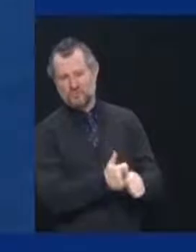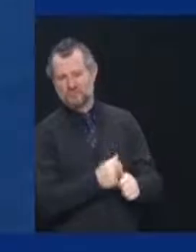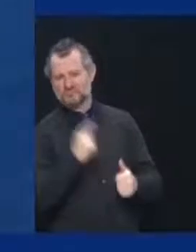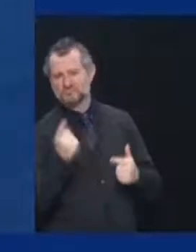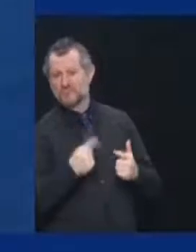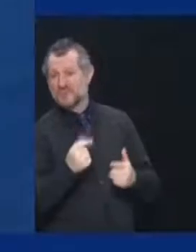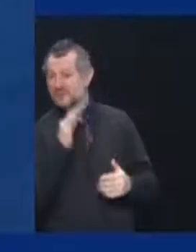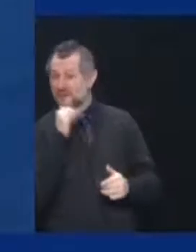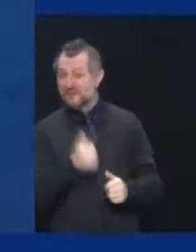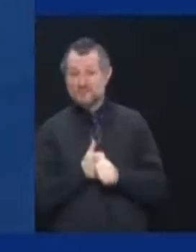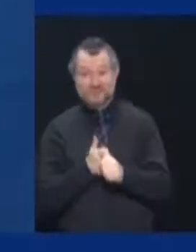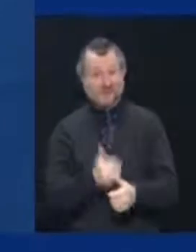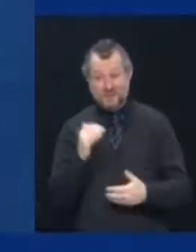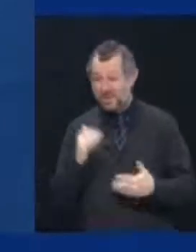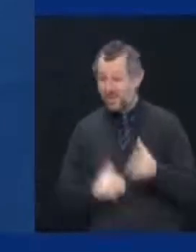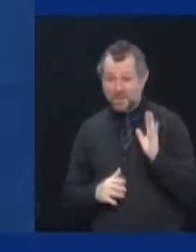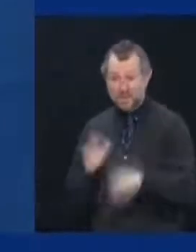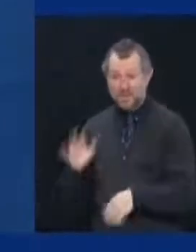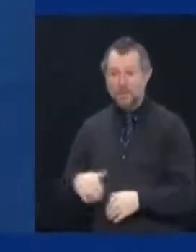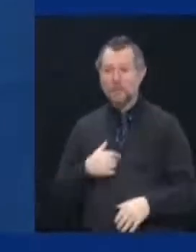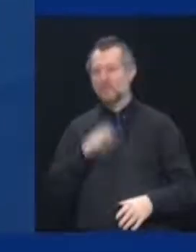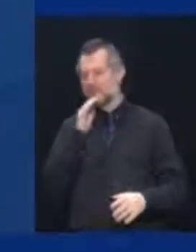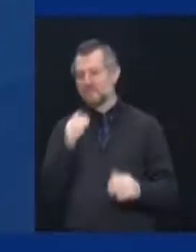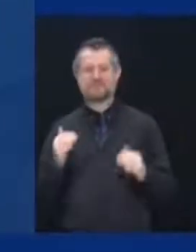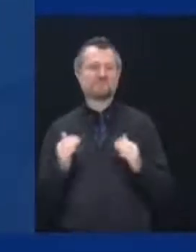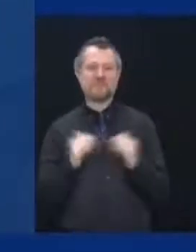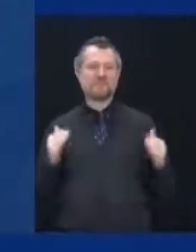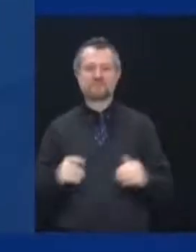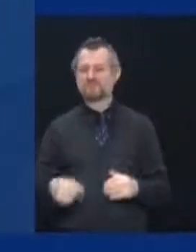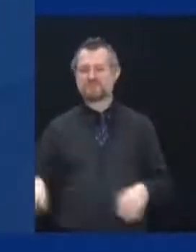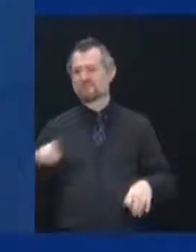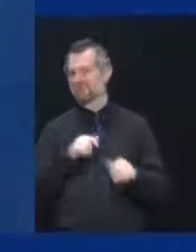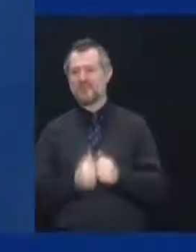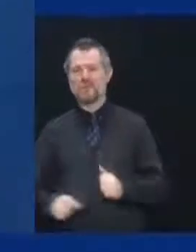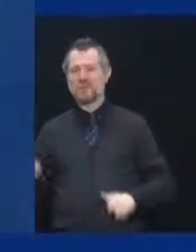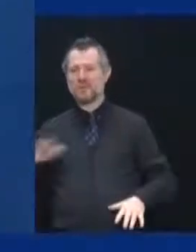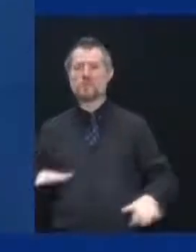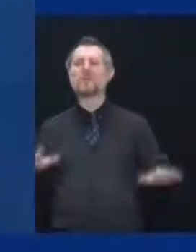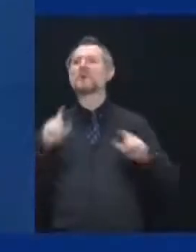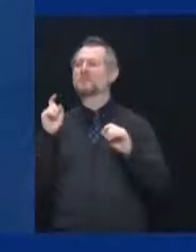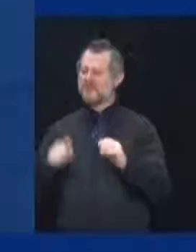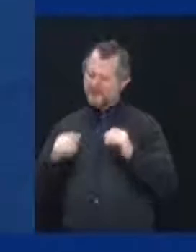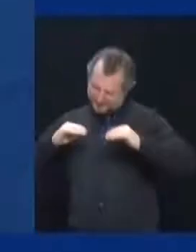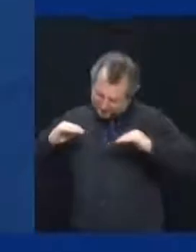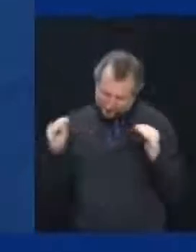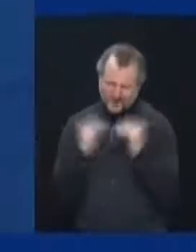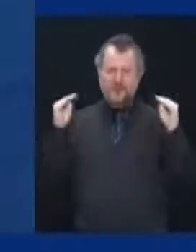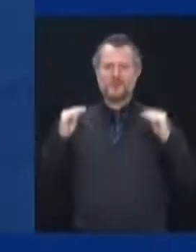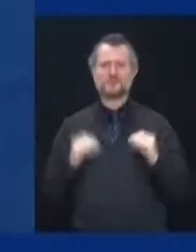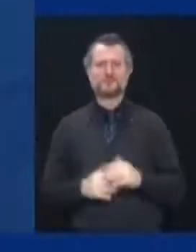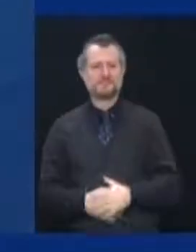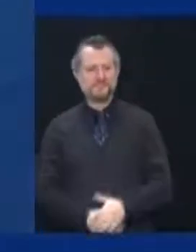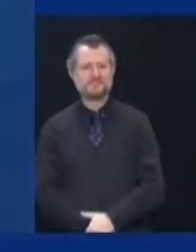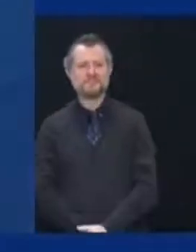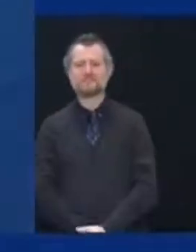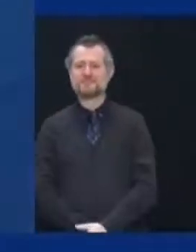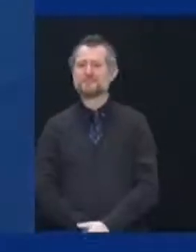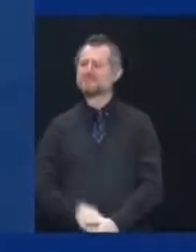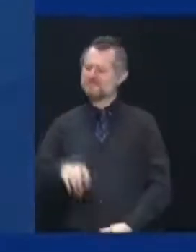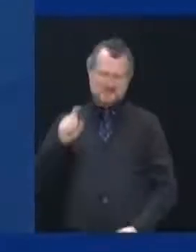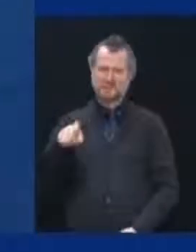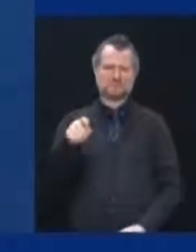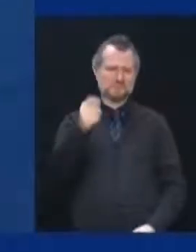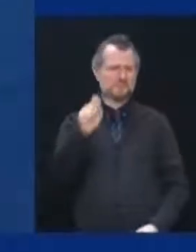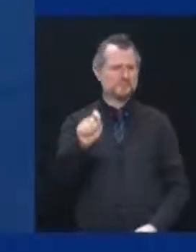have fairness among the groups. And this has to be fair. It has to be fair